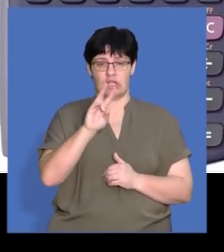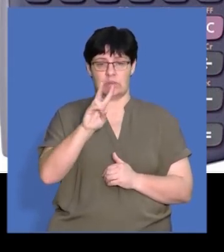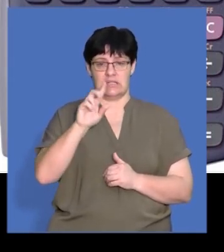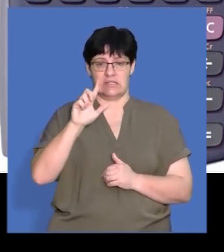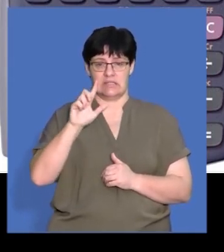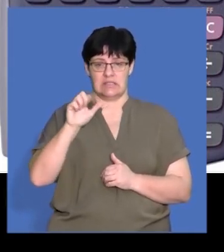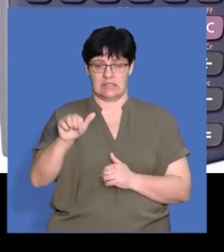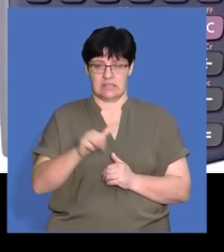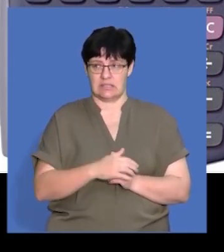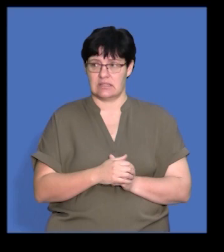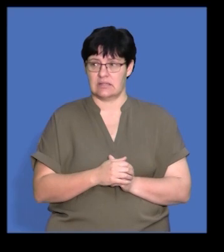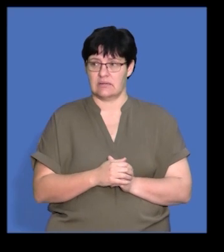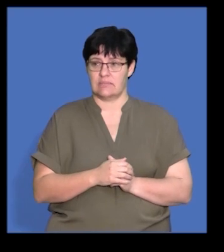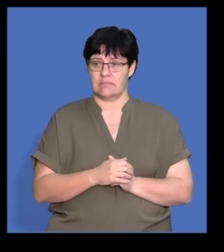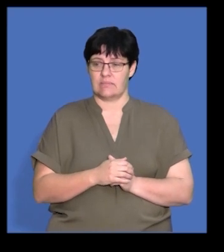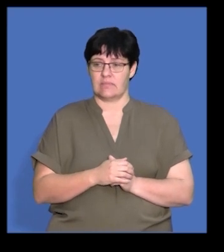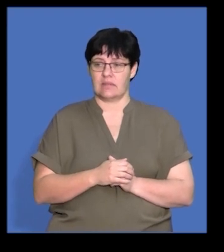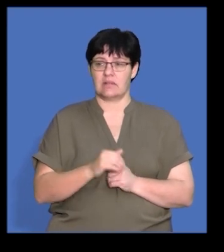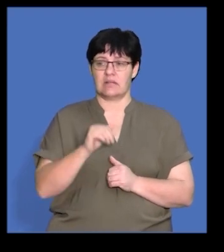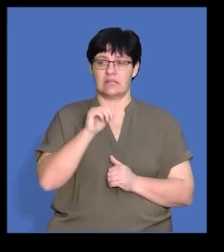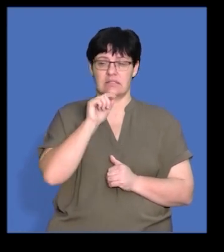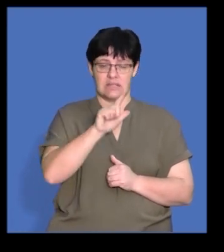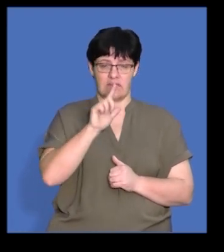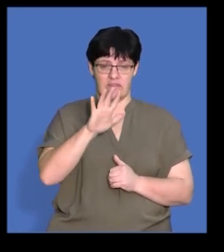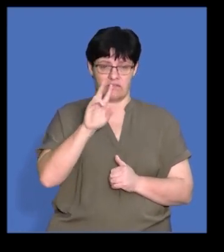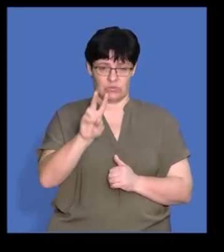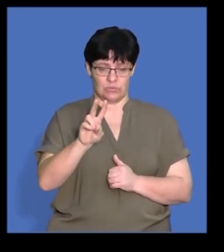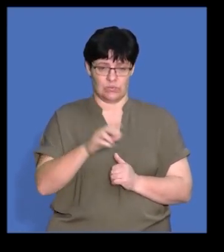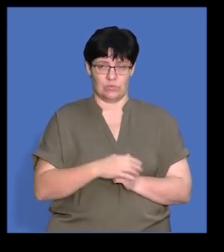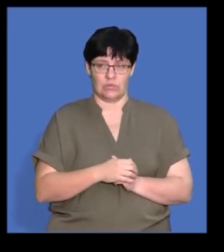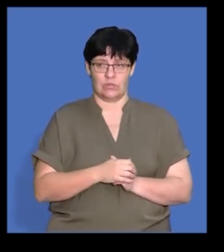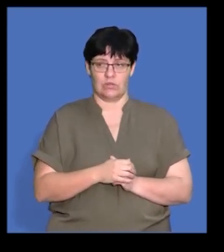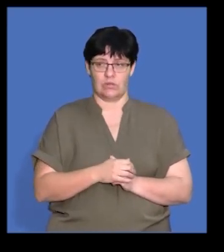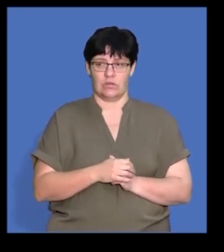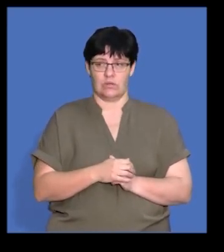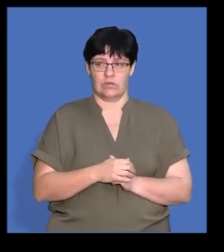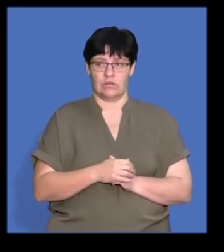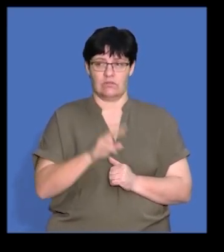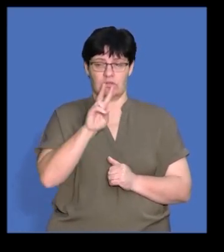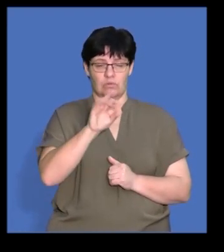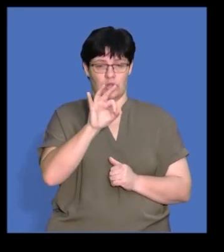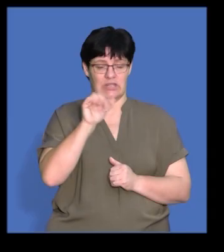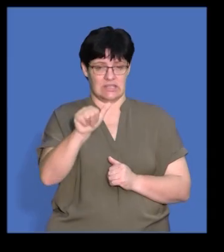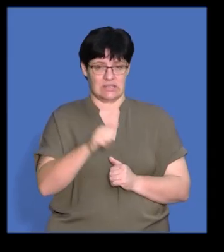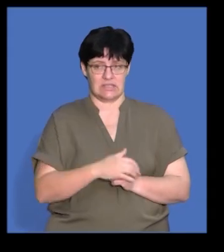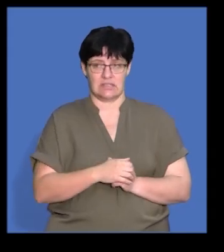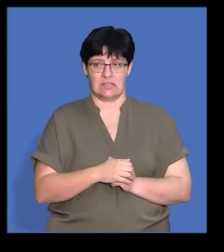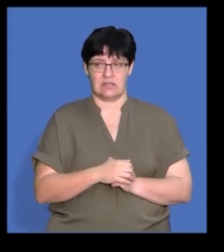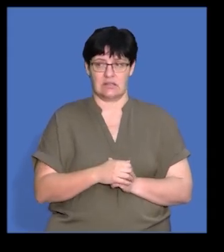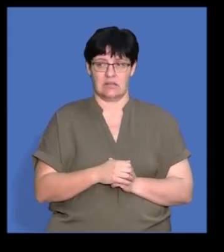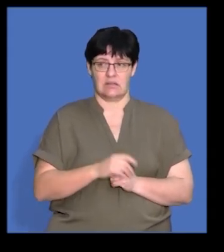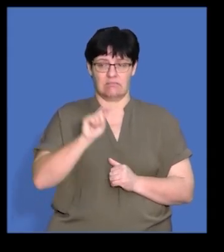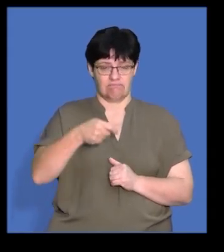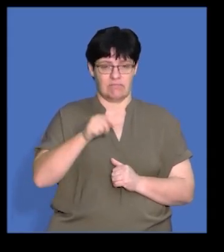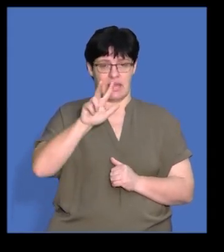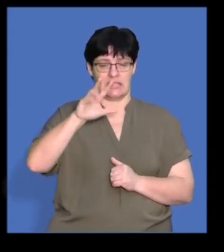752,326. So that answer was 752, I think 236, comma